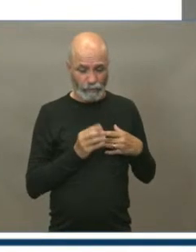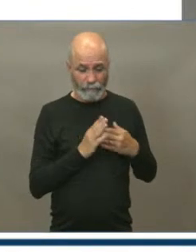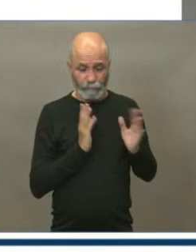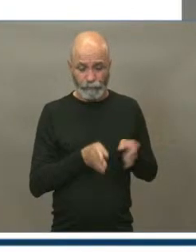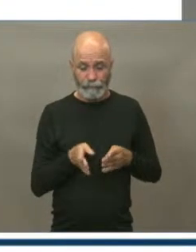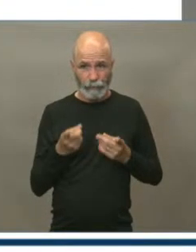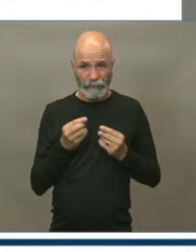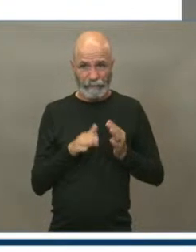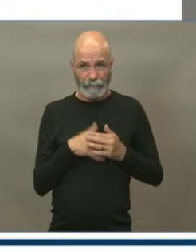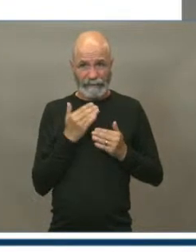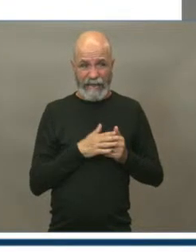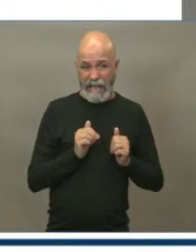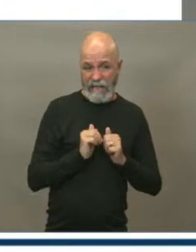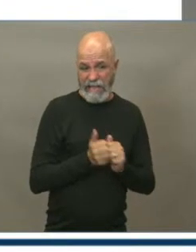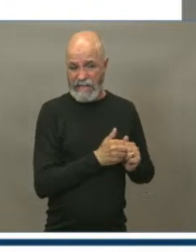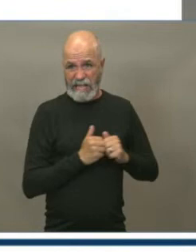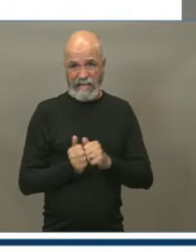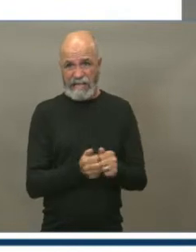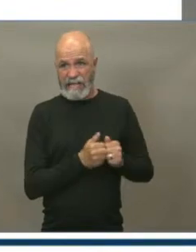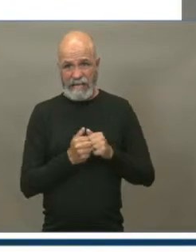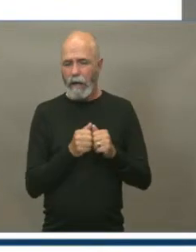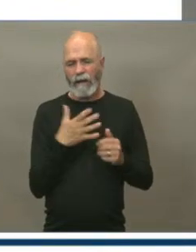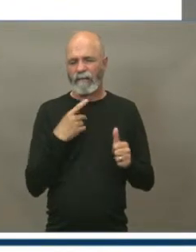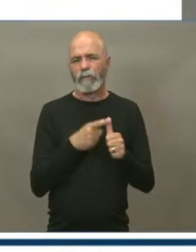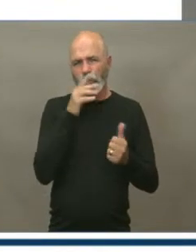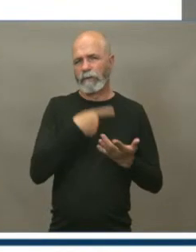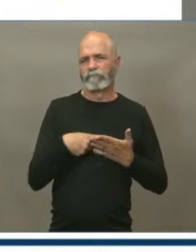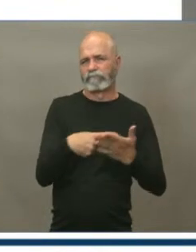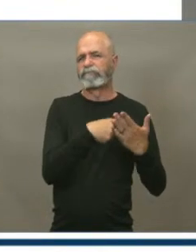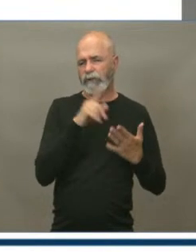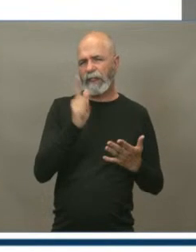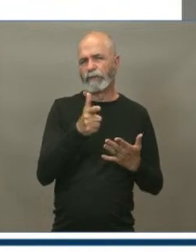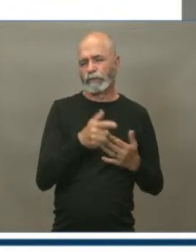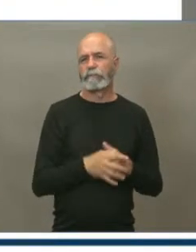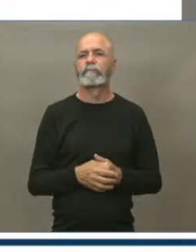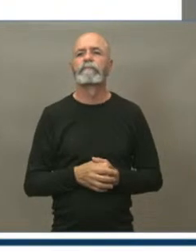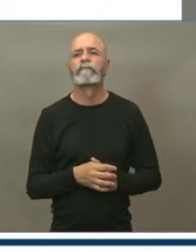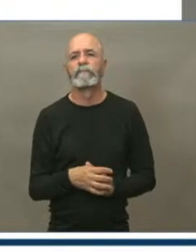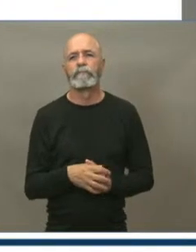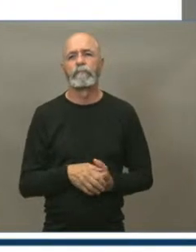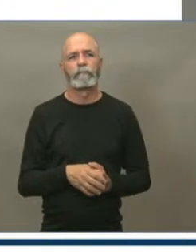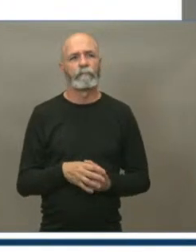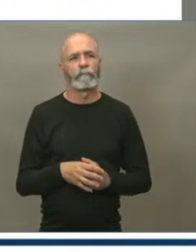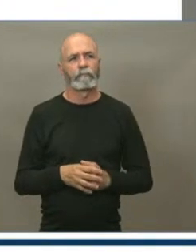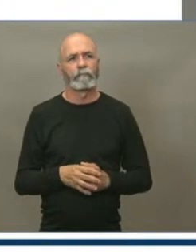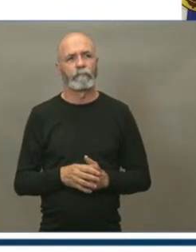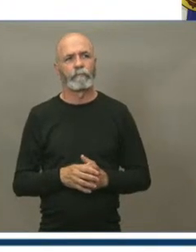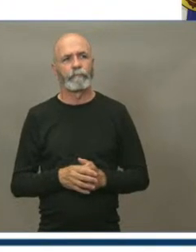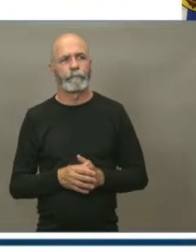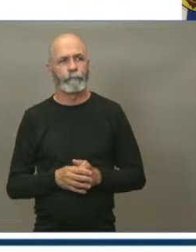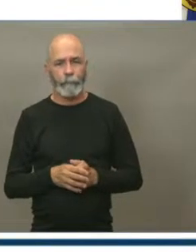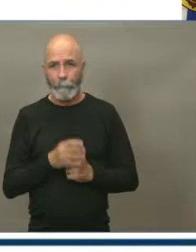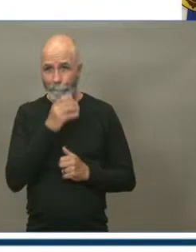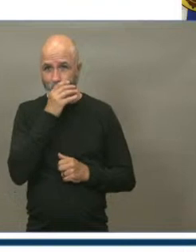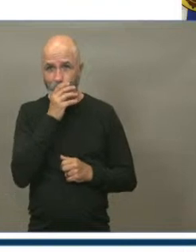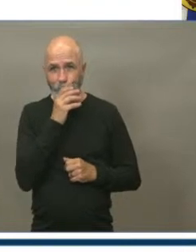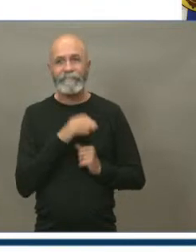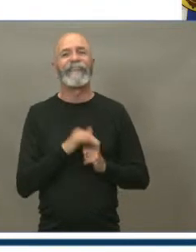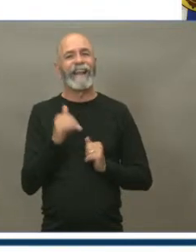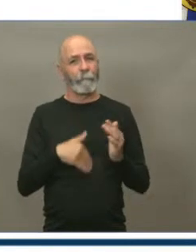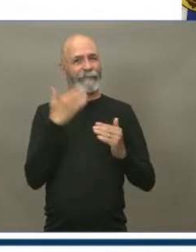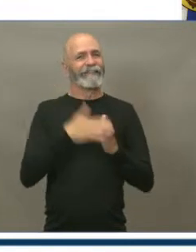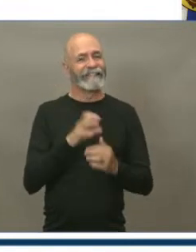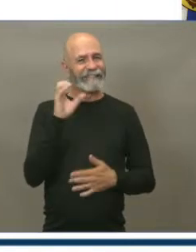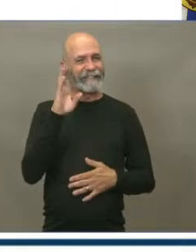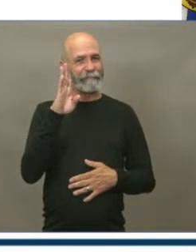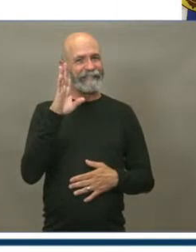the remaining Astrazeneca as part of that second dose planning. Next, we'll go to Jean Laroche from CBC. Go ahead,